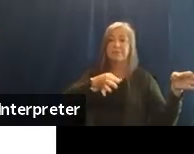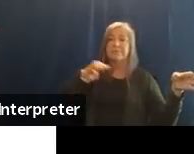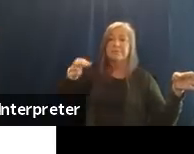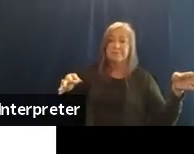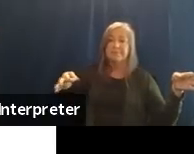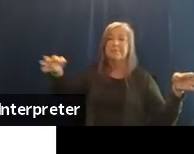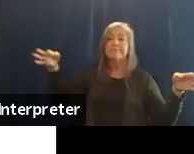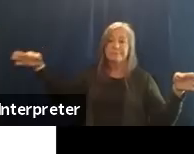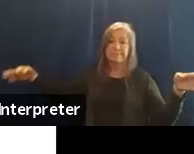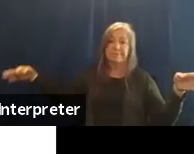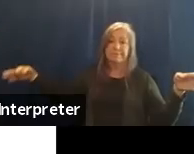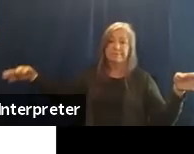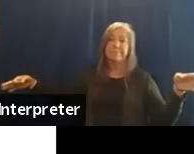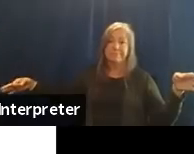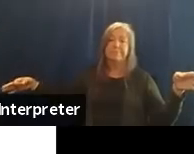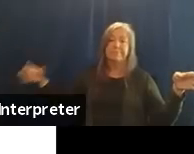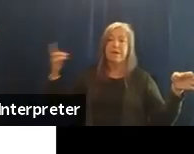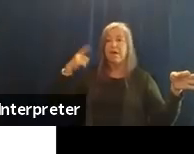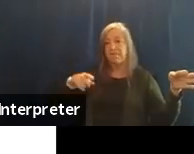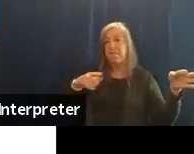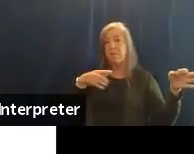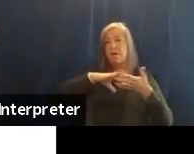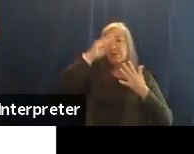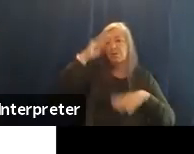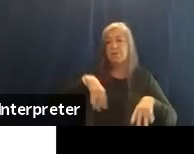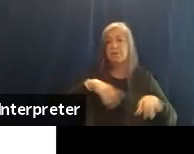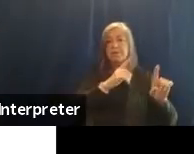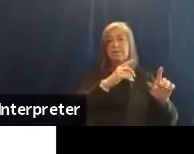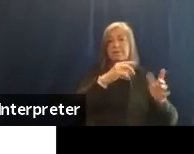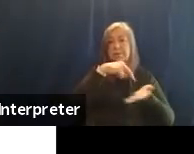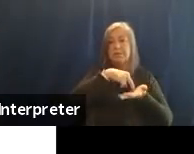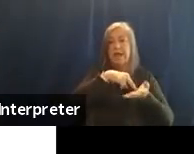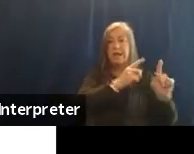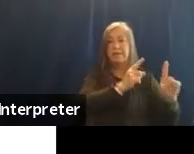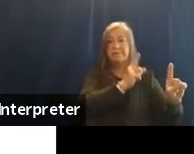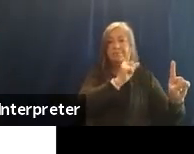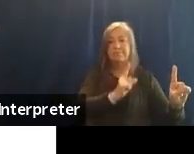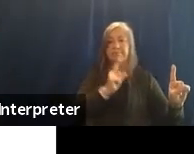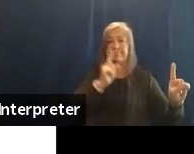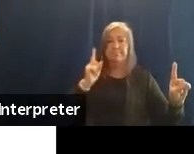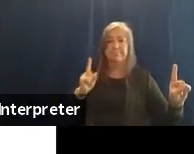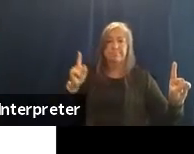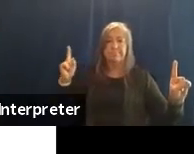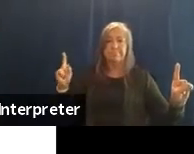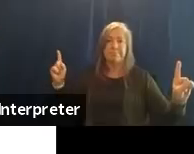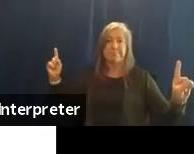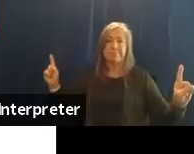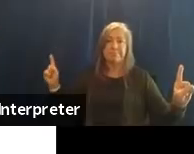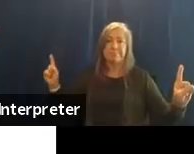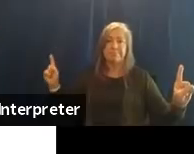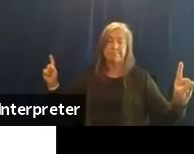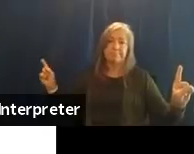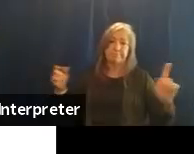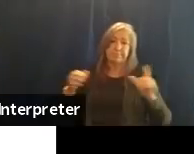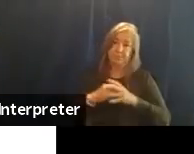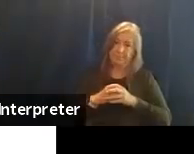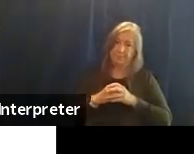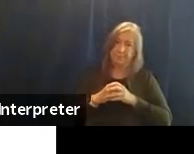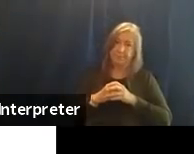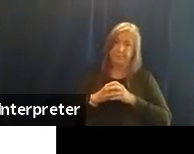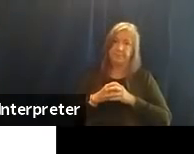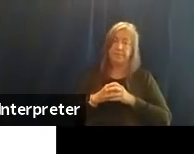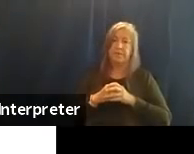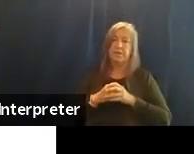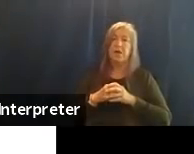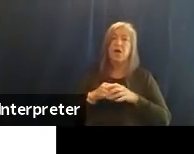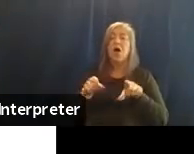also wanted to discern between 2-inch dots, and I'll talk about that in just a little bit when we talk about the classroom setups, but you're also going to see